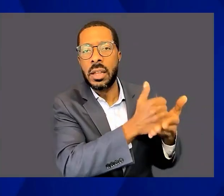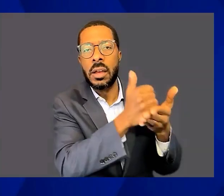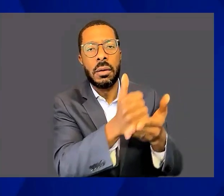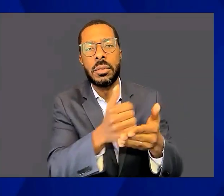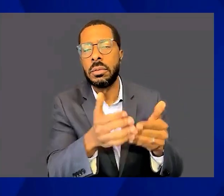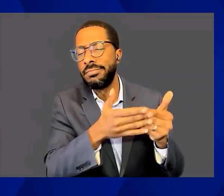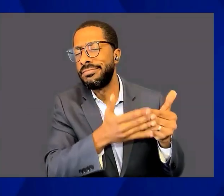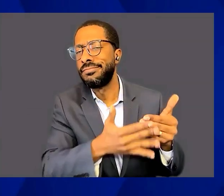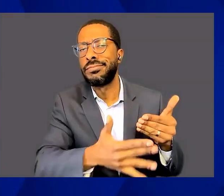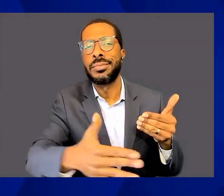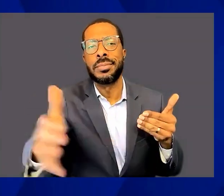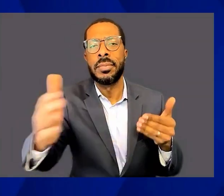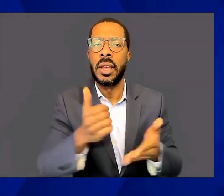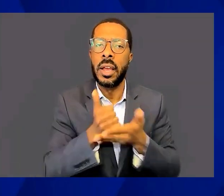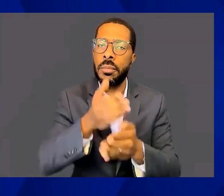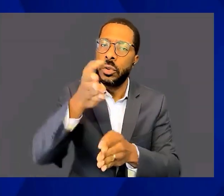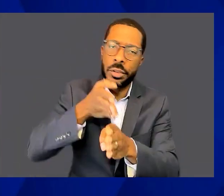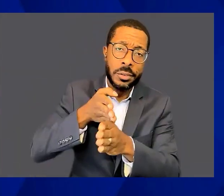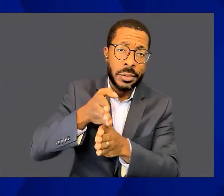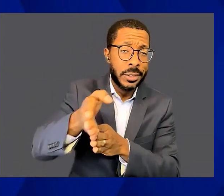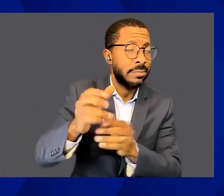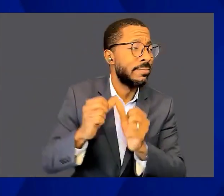you were in this afternoon's